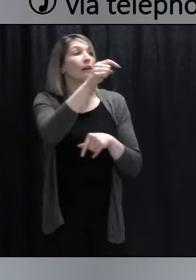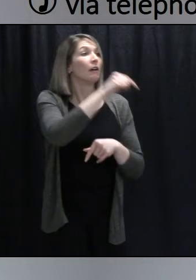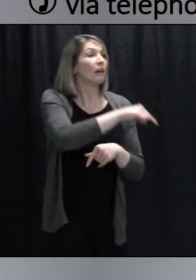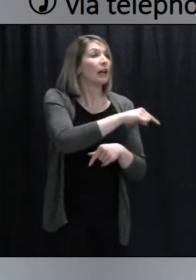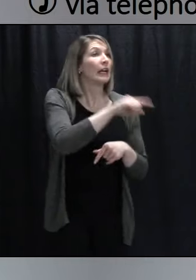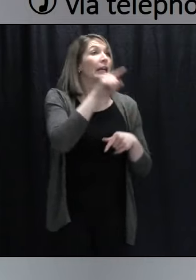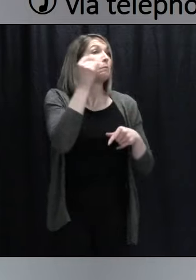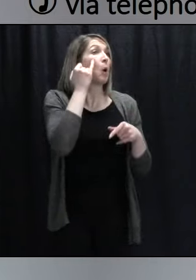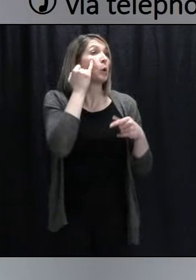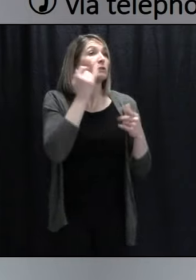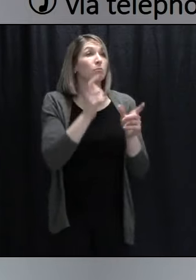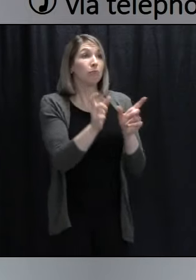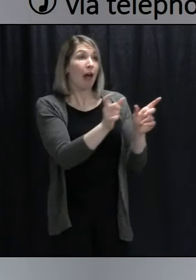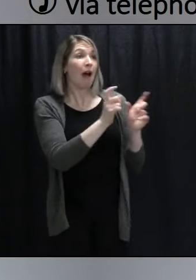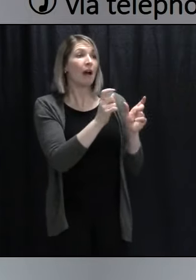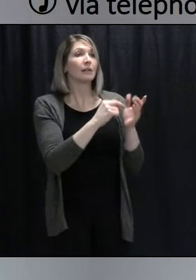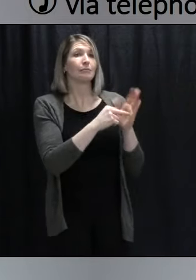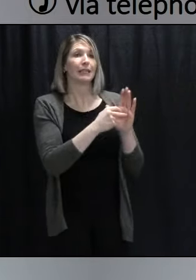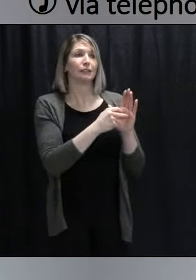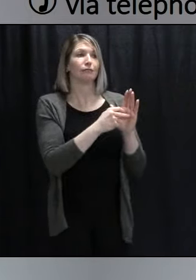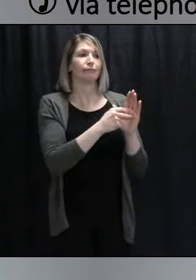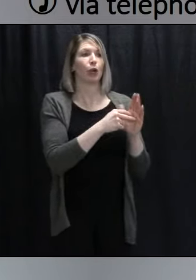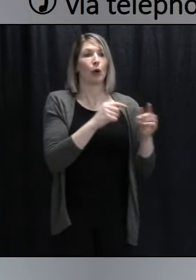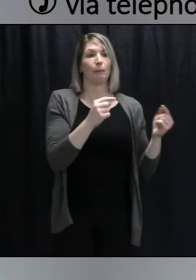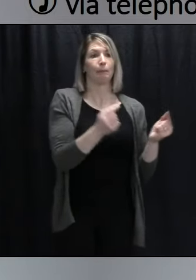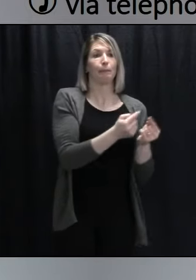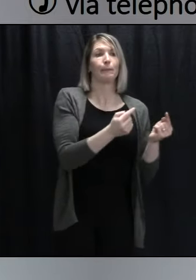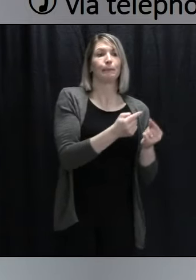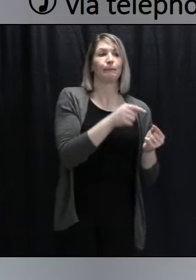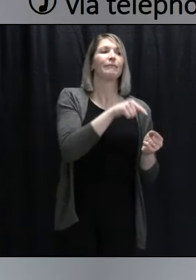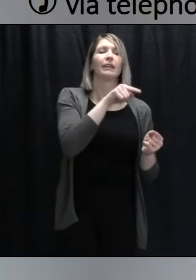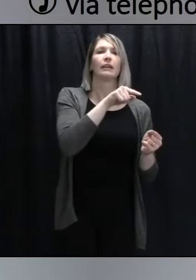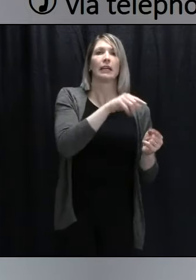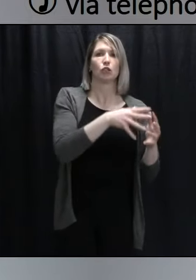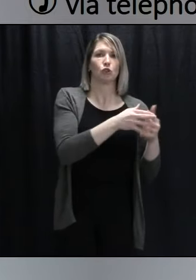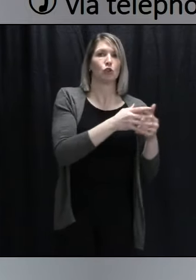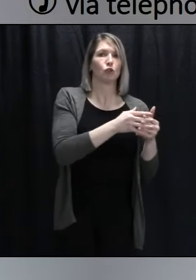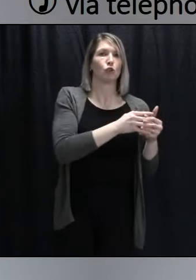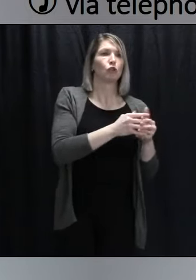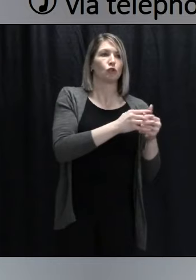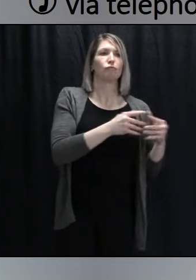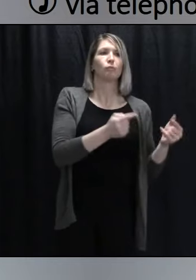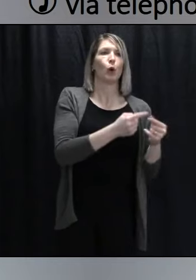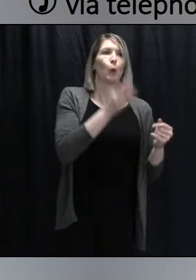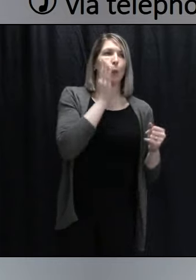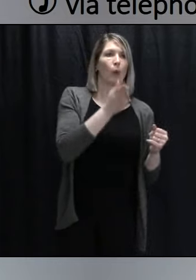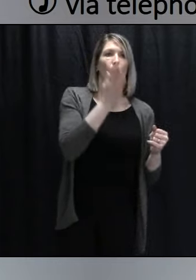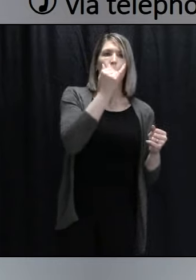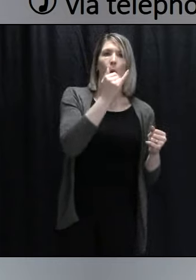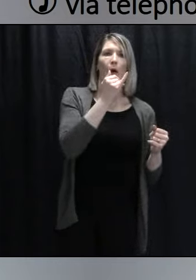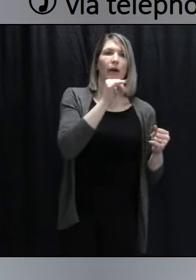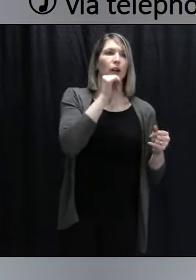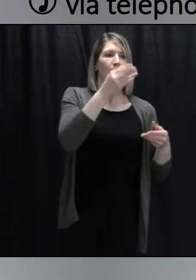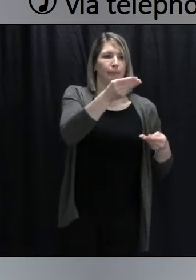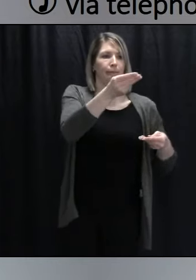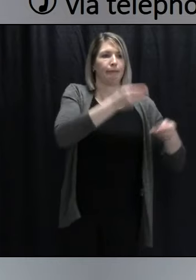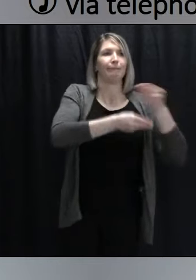So it's an interesting situation which has not yet been resolved.